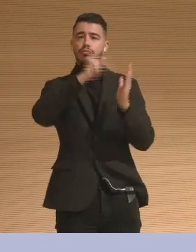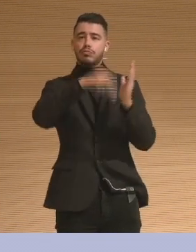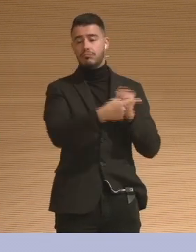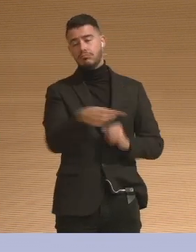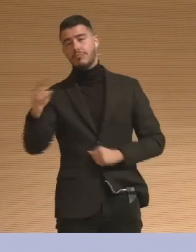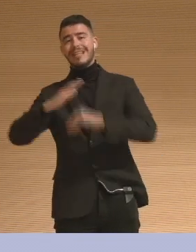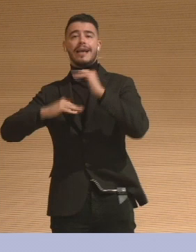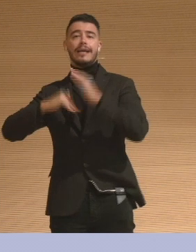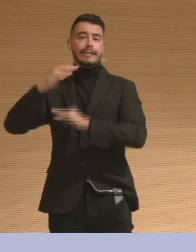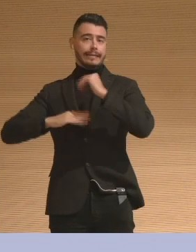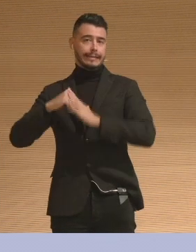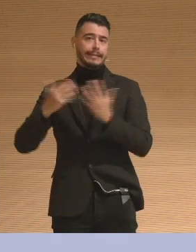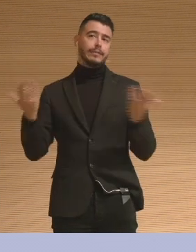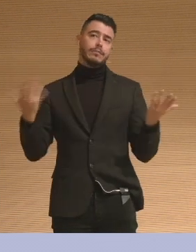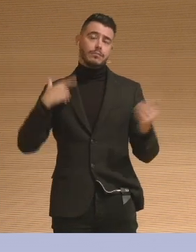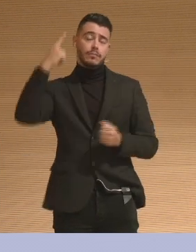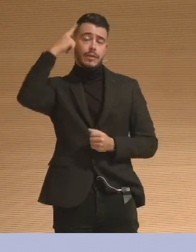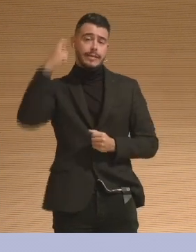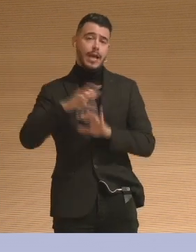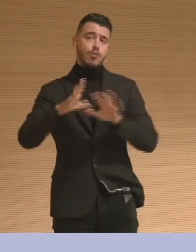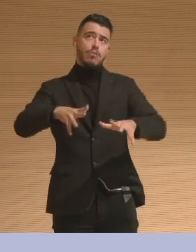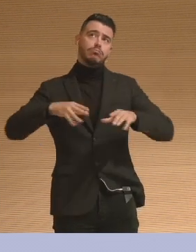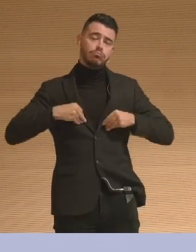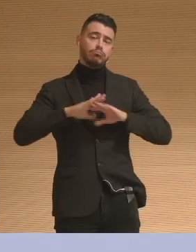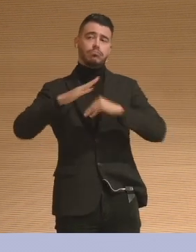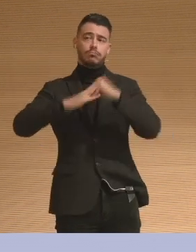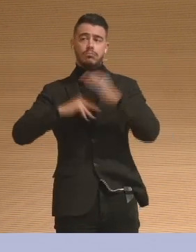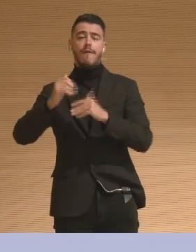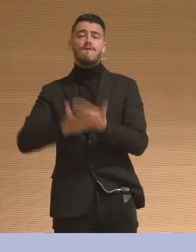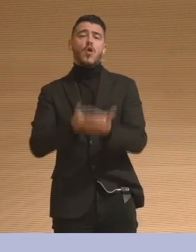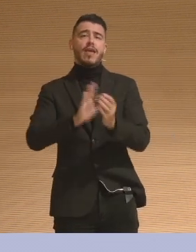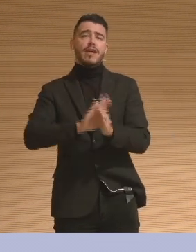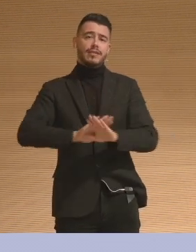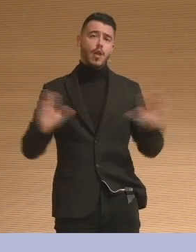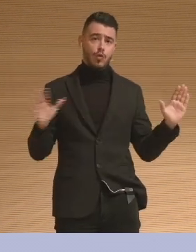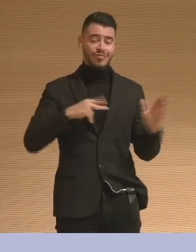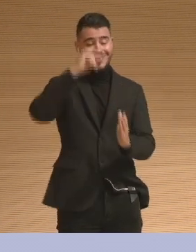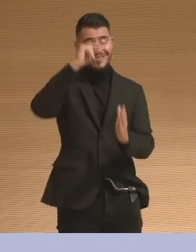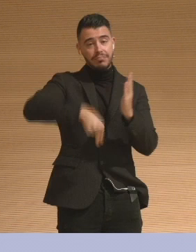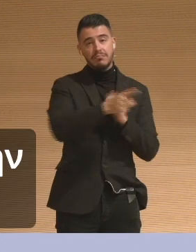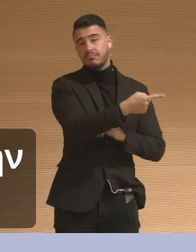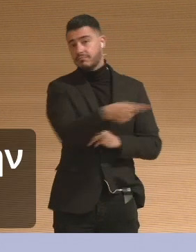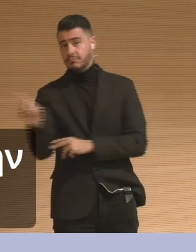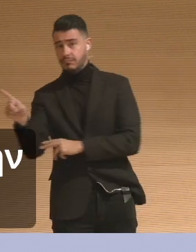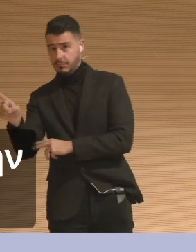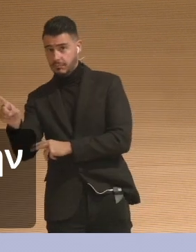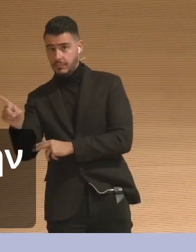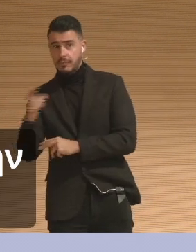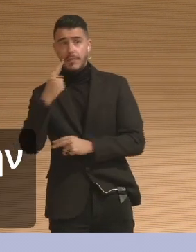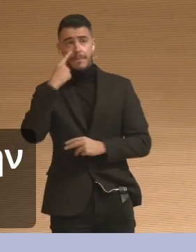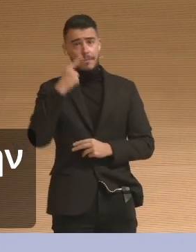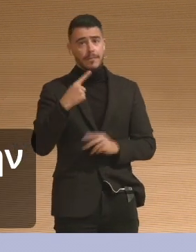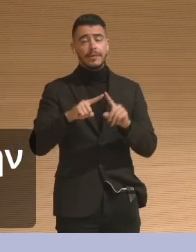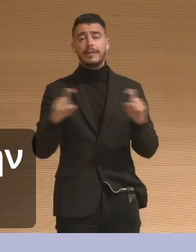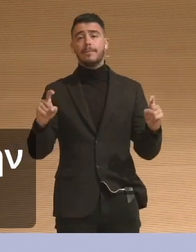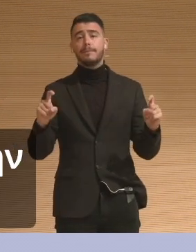prescription, where individuals can be referred to community activities from their GPs or link workers to improve their quality of